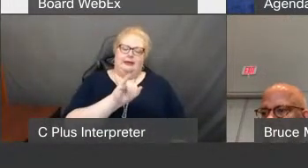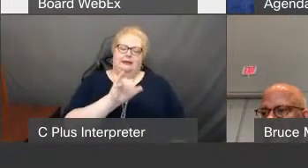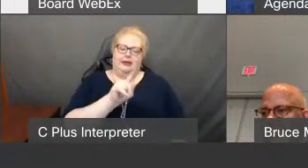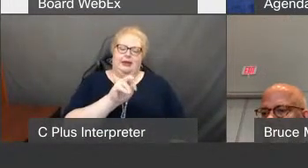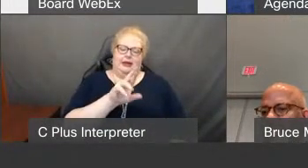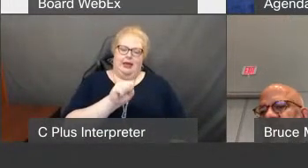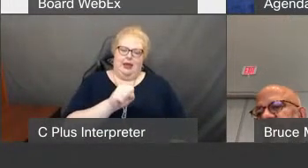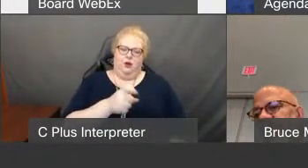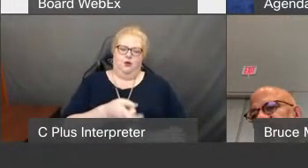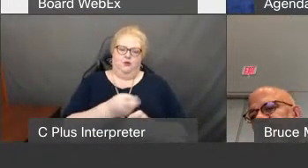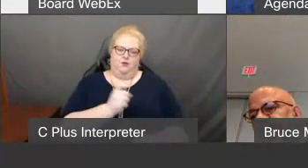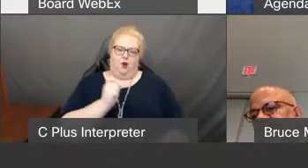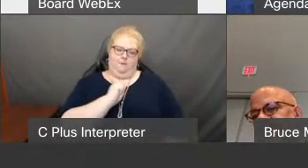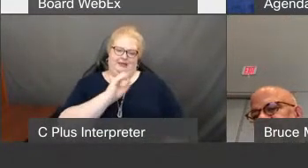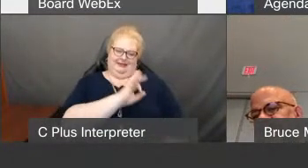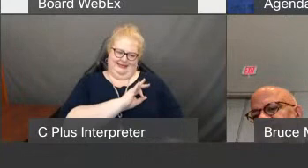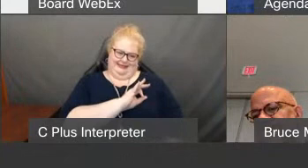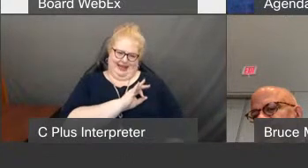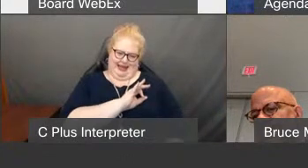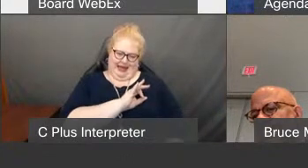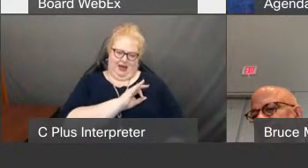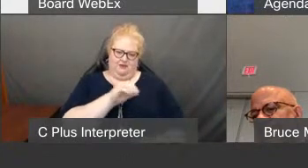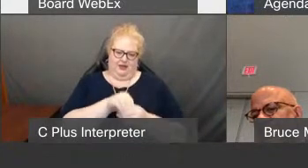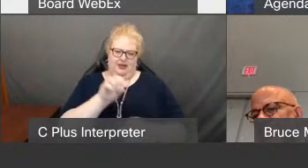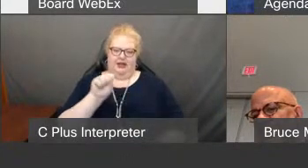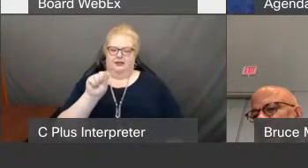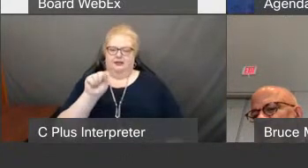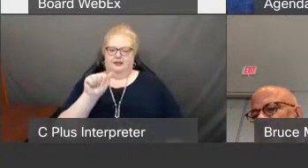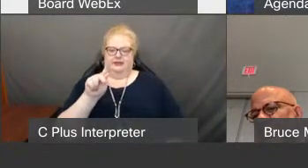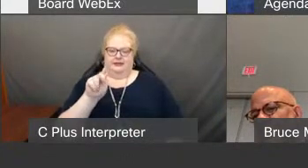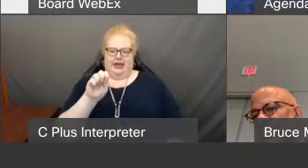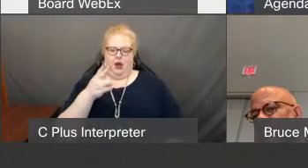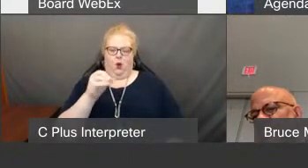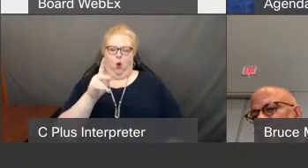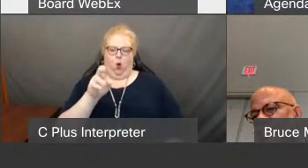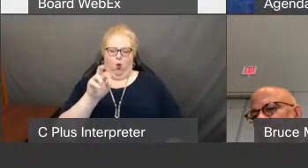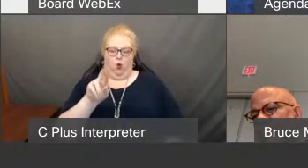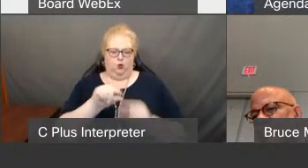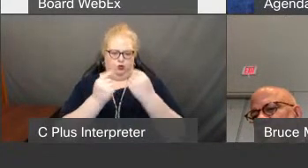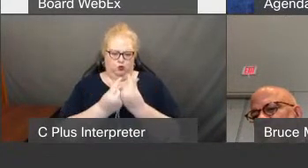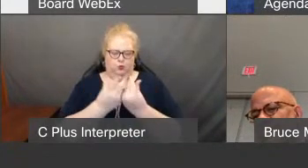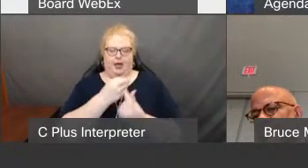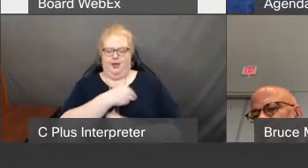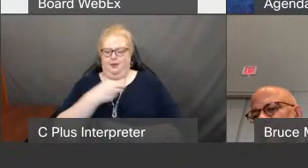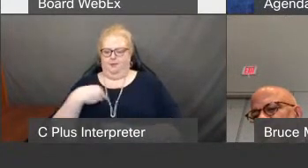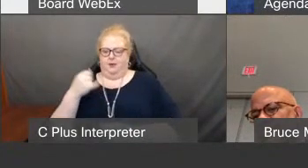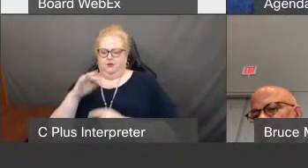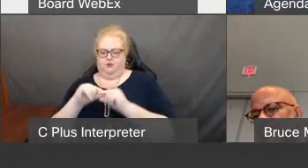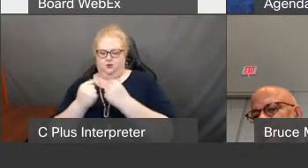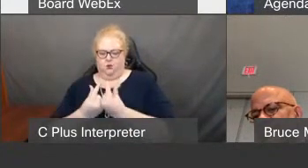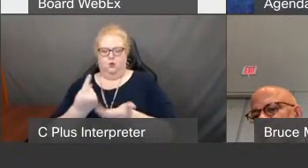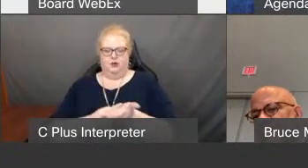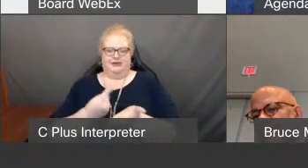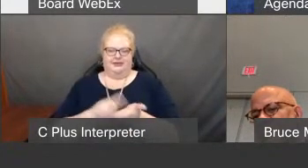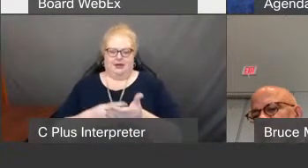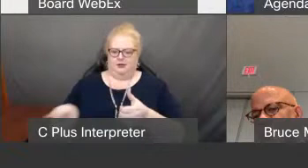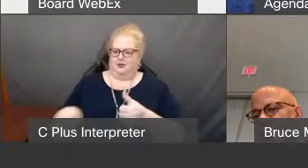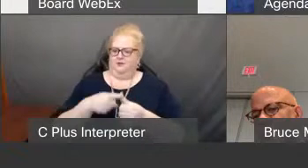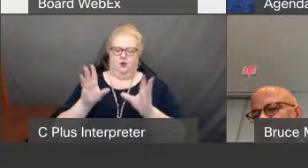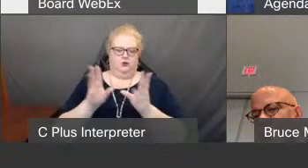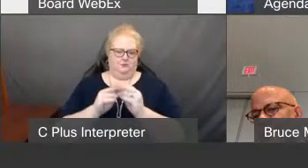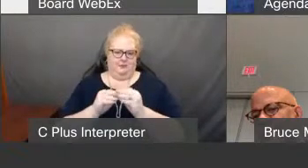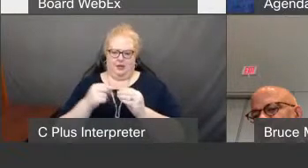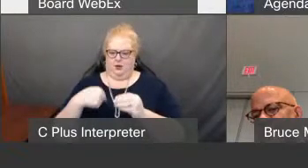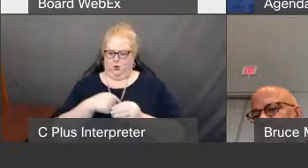from staff that are on in the stakeholder group and the members of the group. We discussed that in the very first meeting that we had. These are the